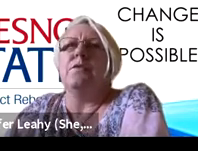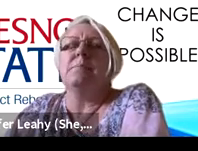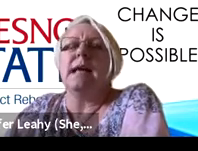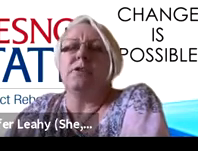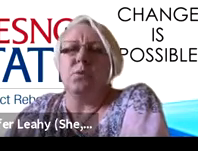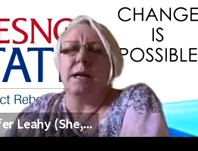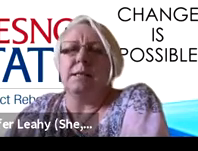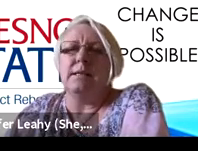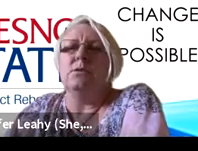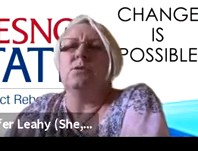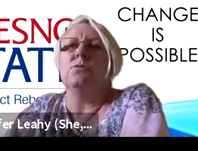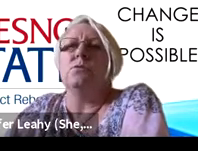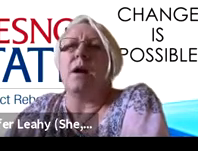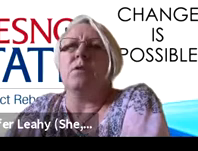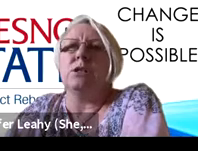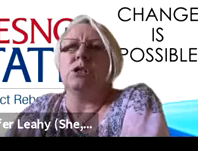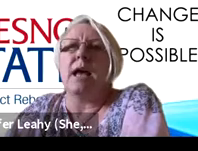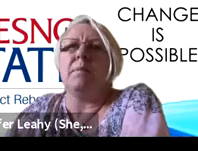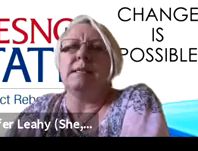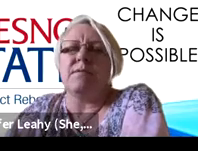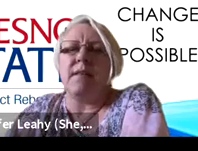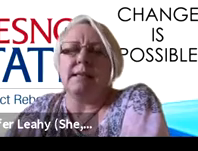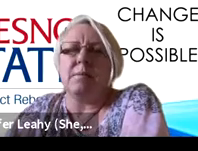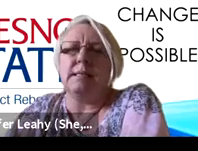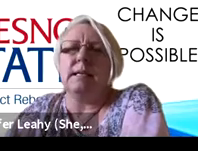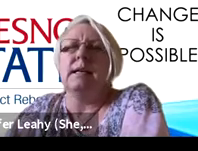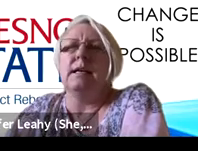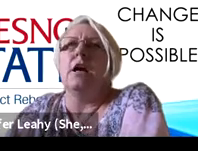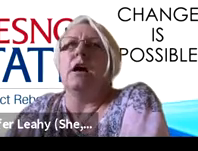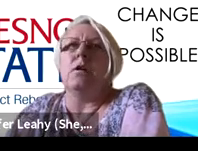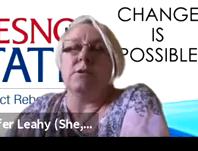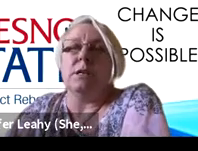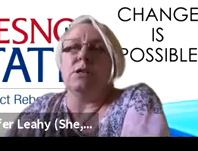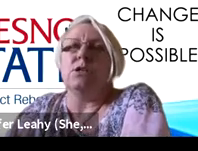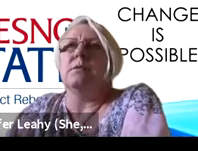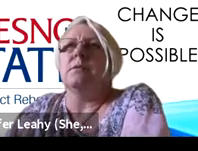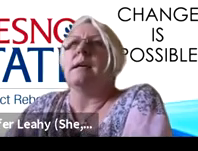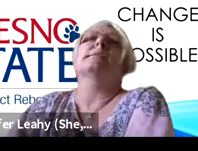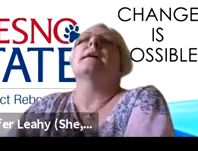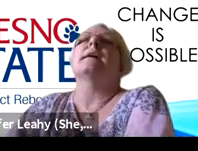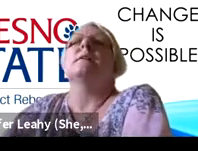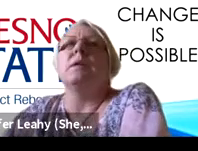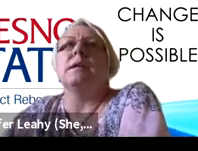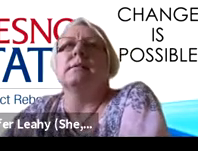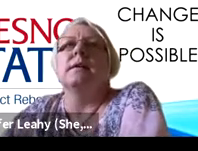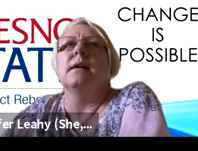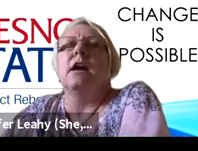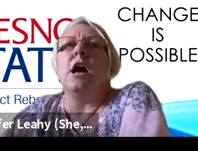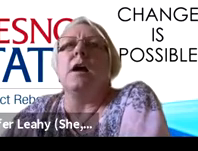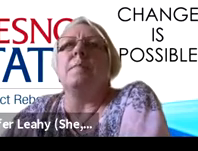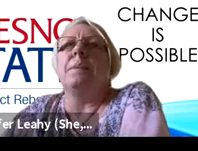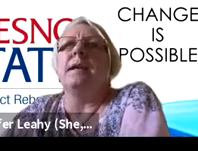The first time Daniel went to do outreach at Pleasant Valley State Prison, or InReach is I guess technically what it